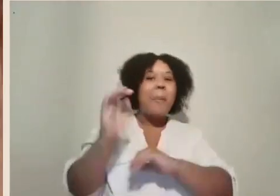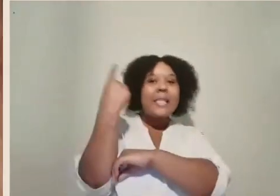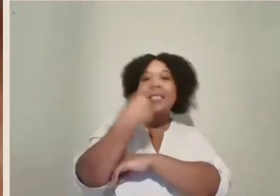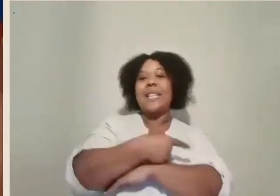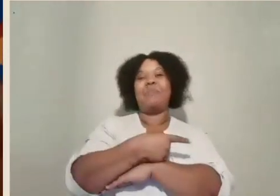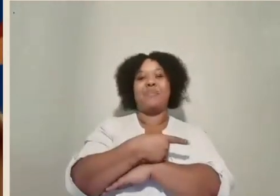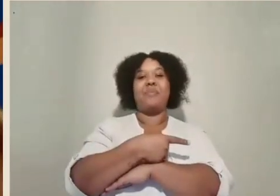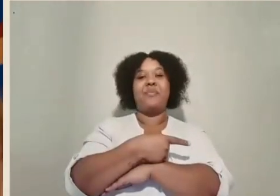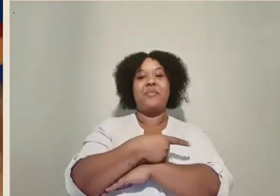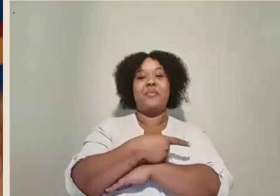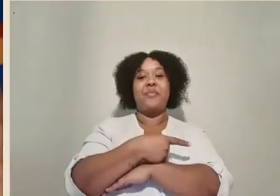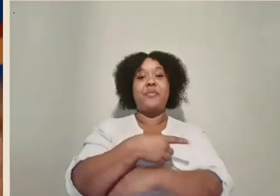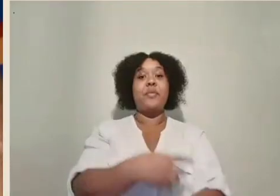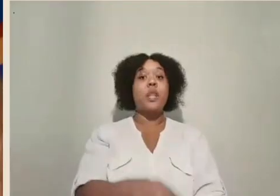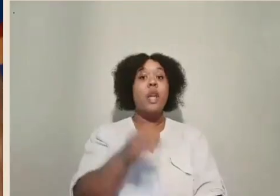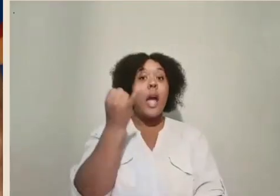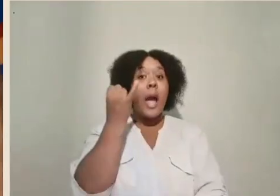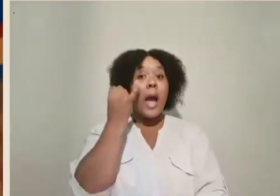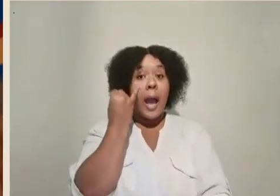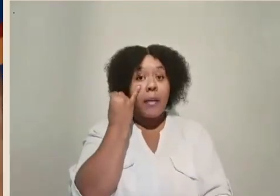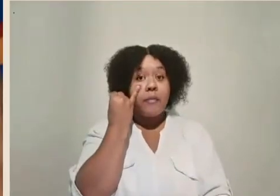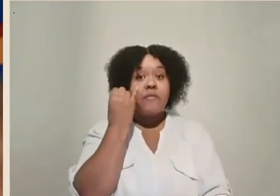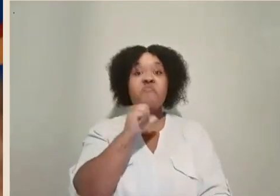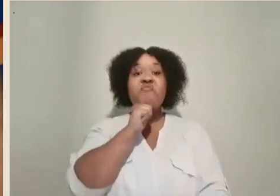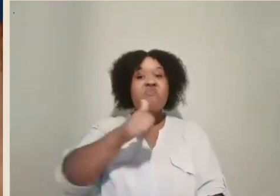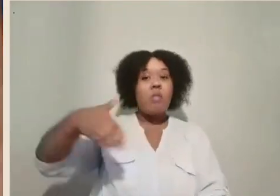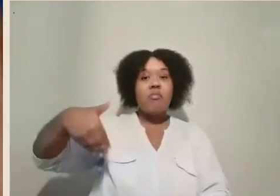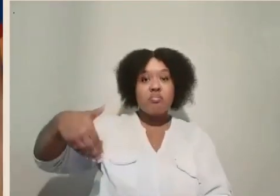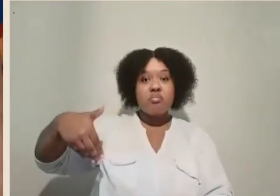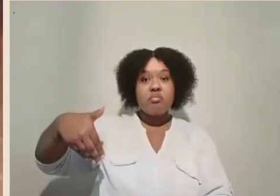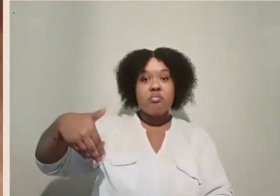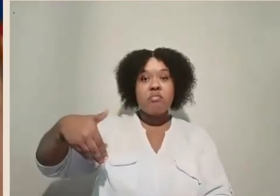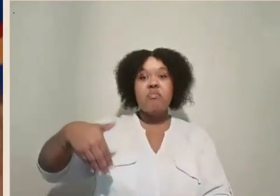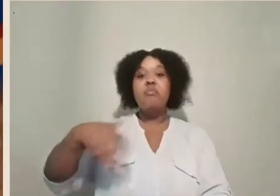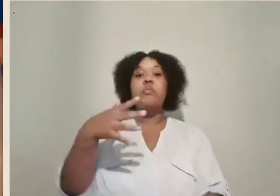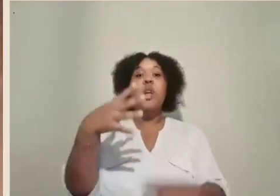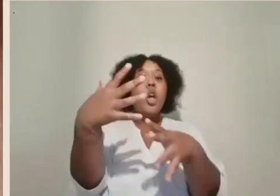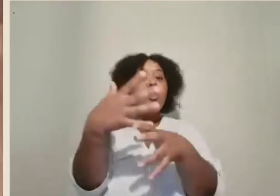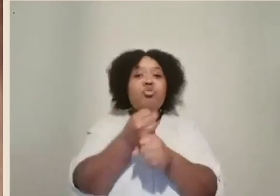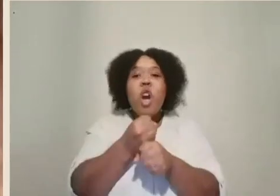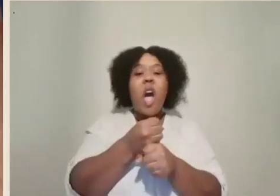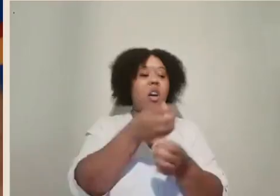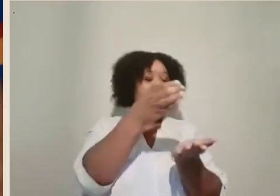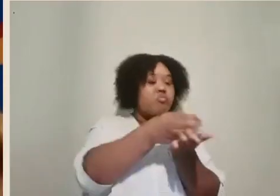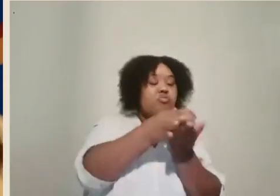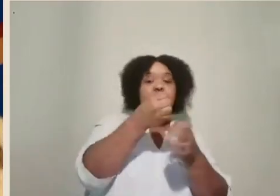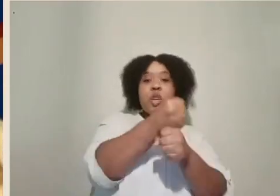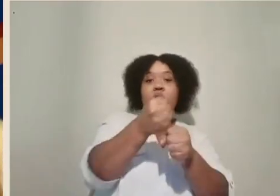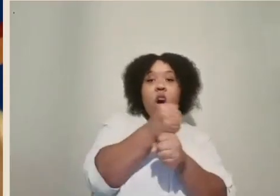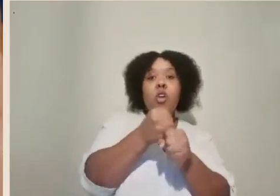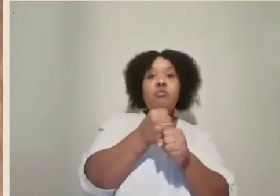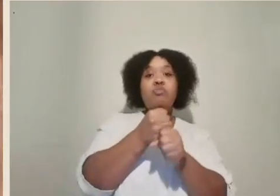far. If you have not done so already, hey, grab a cup of coffee, a glass